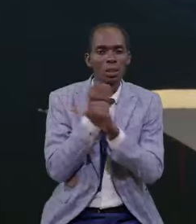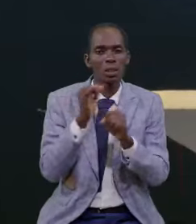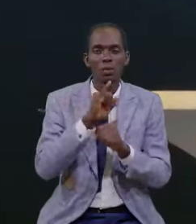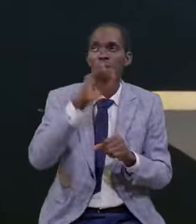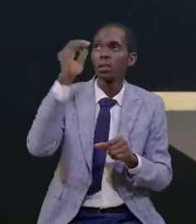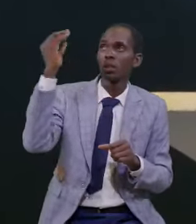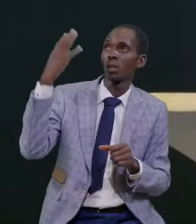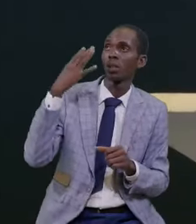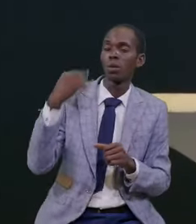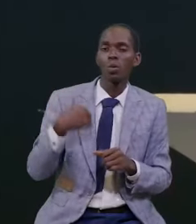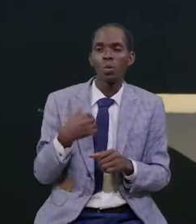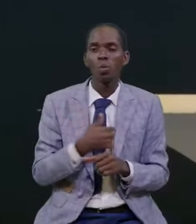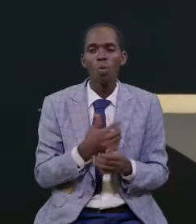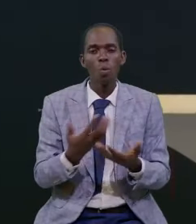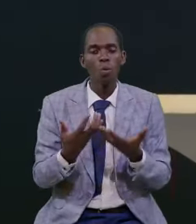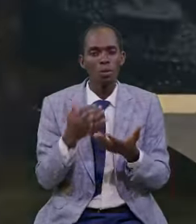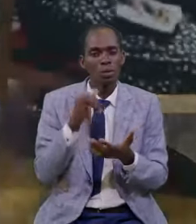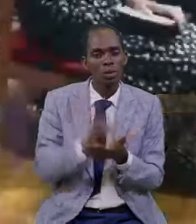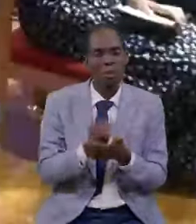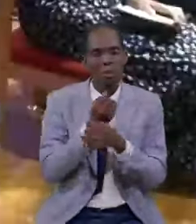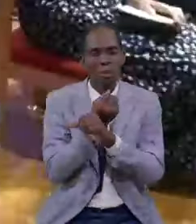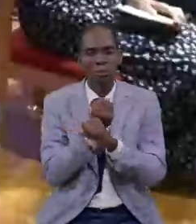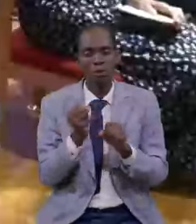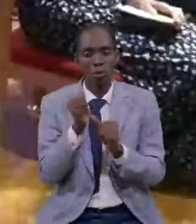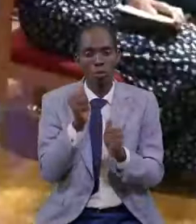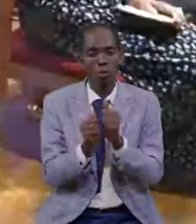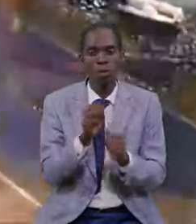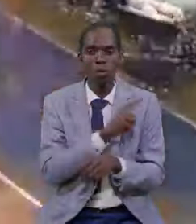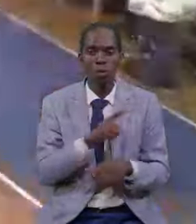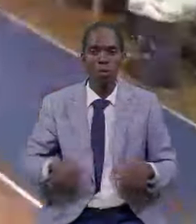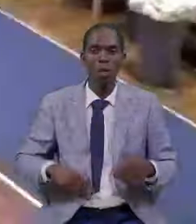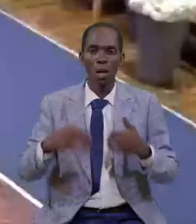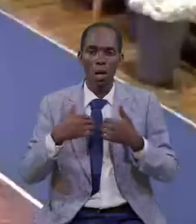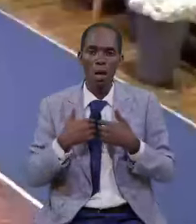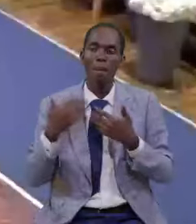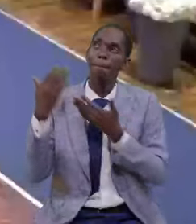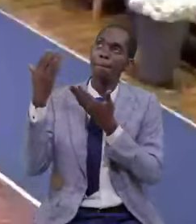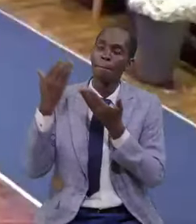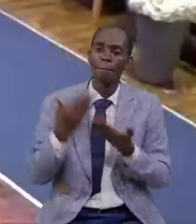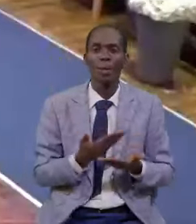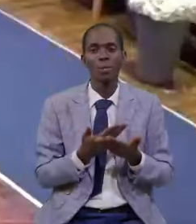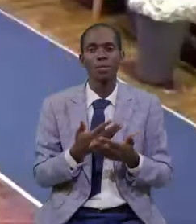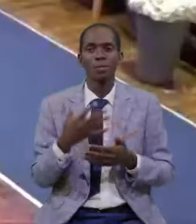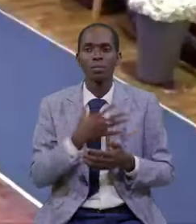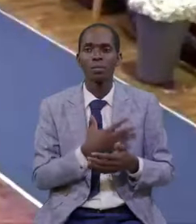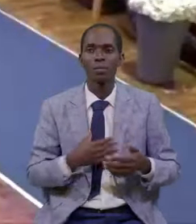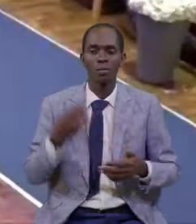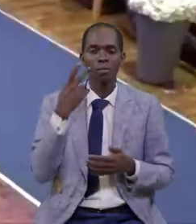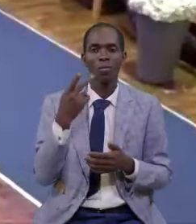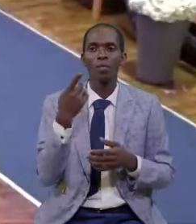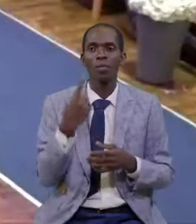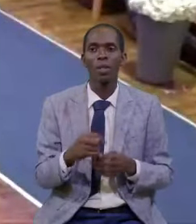that salvation which the Lord has brought. And then we're told the power of